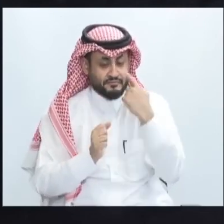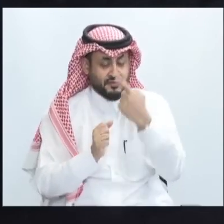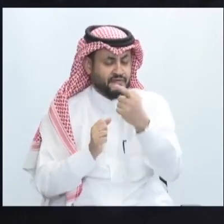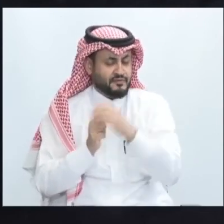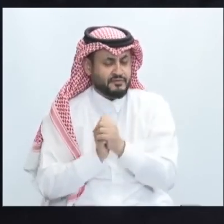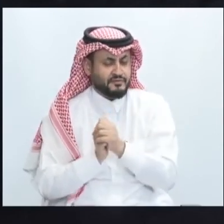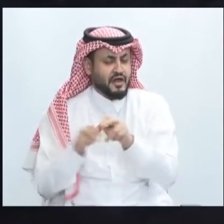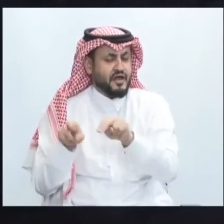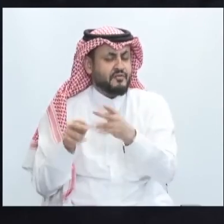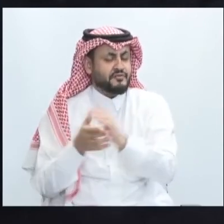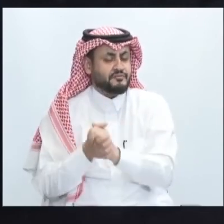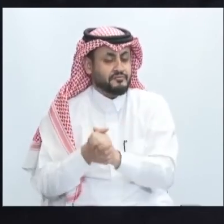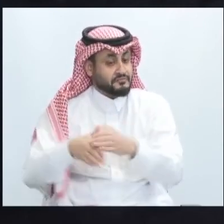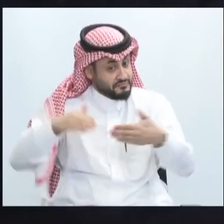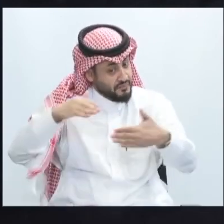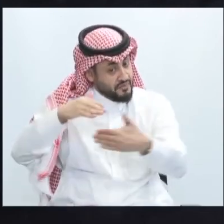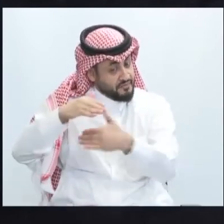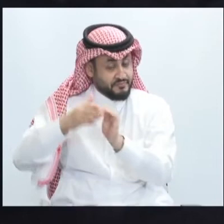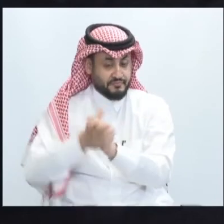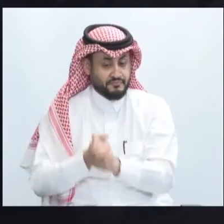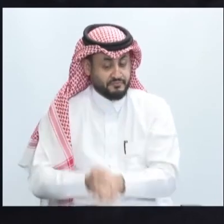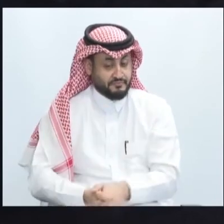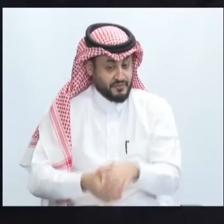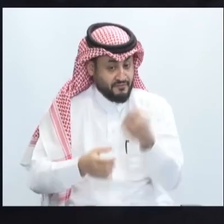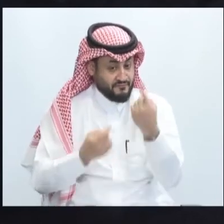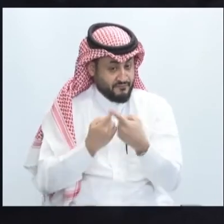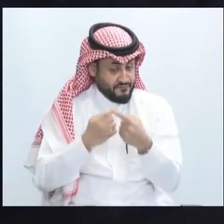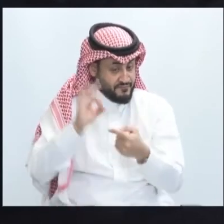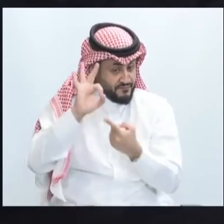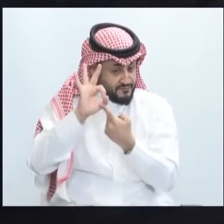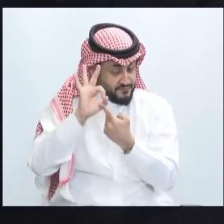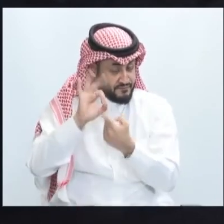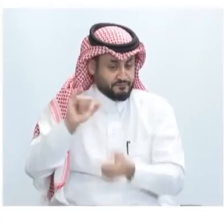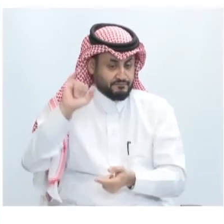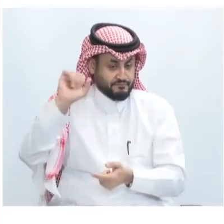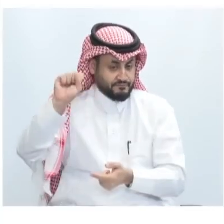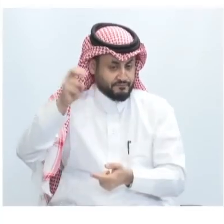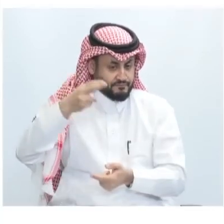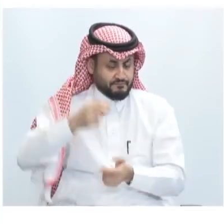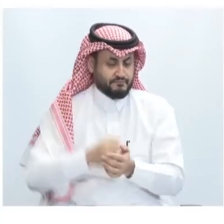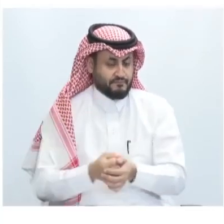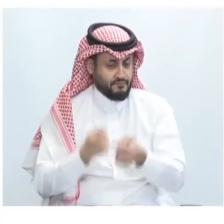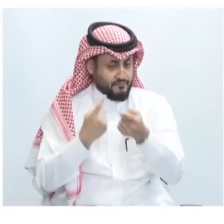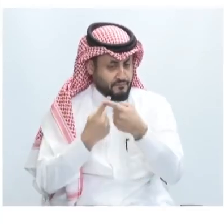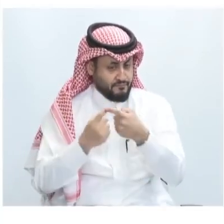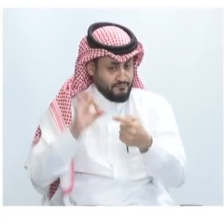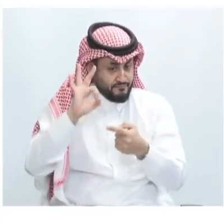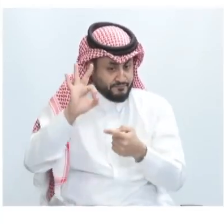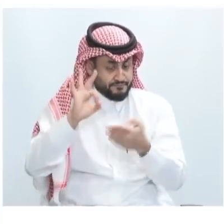you tell me what is this? Yes, we have a fish. Excellent, fish. Okay,